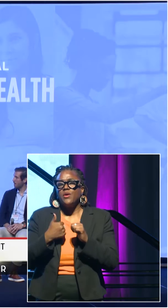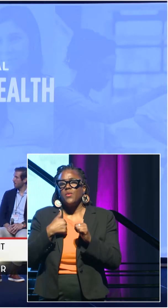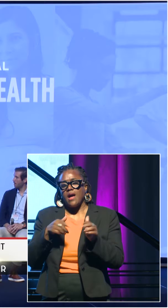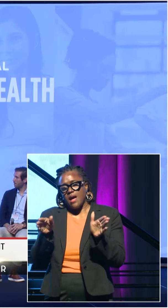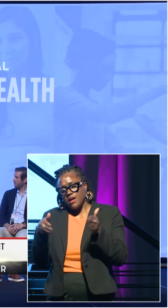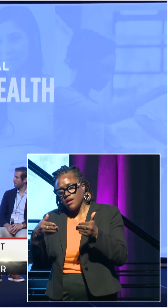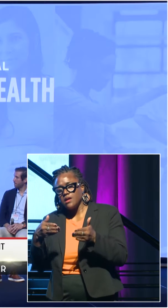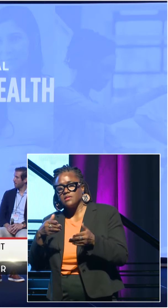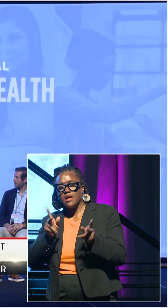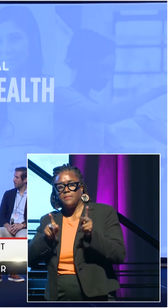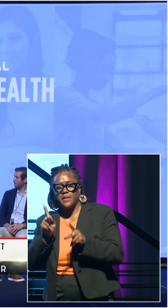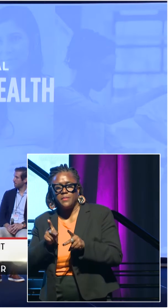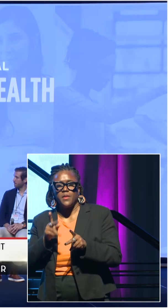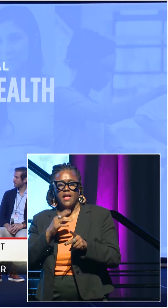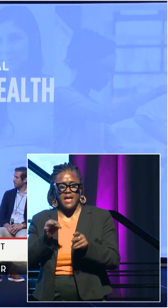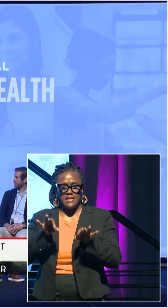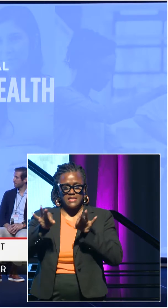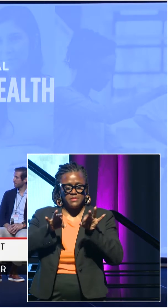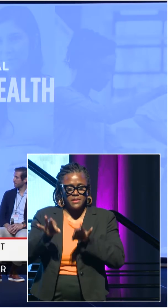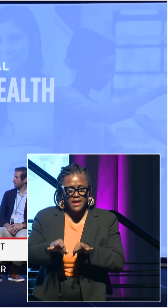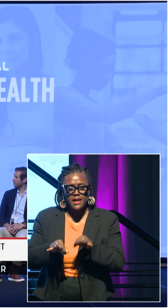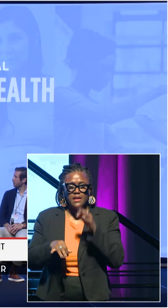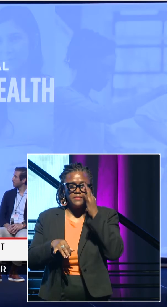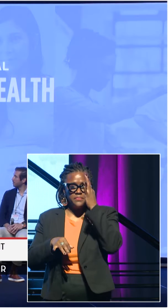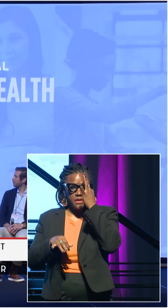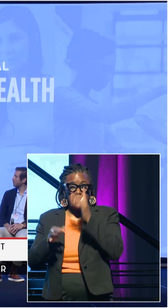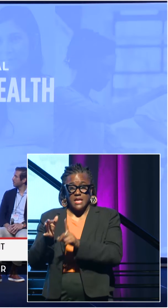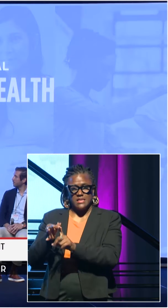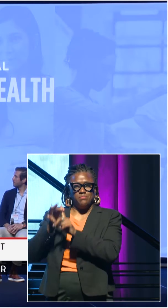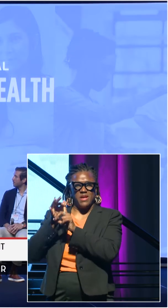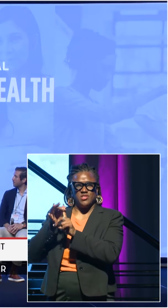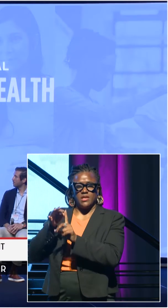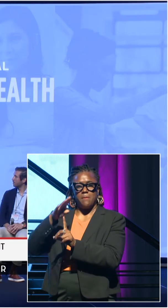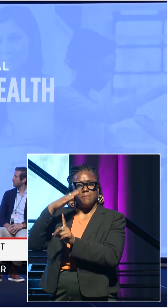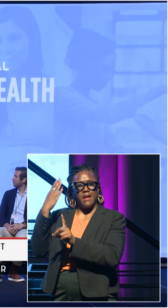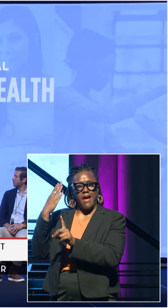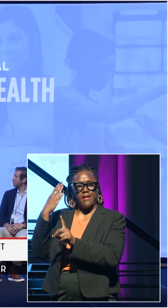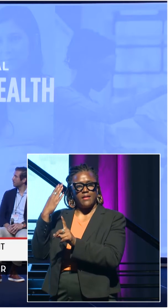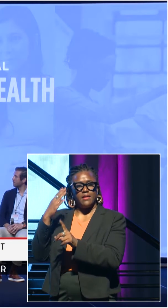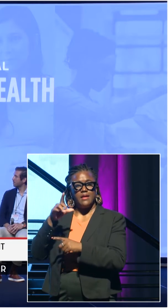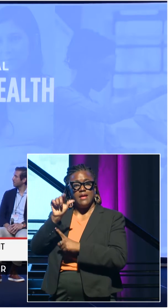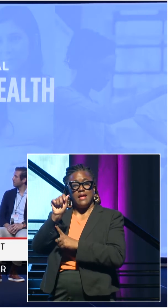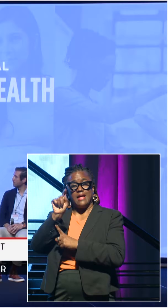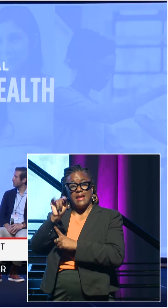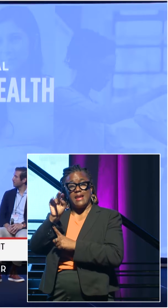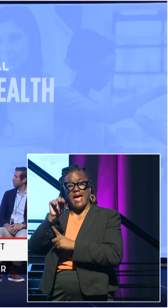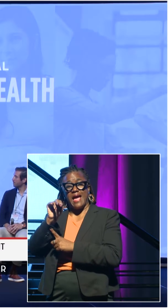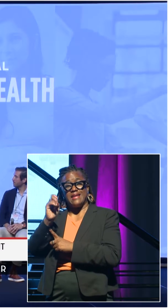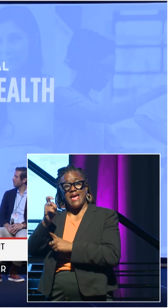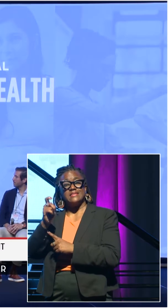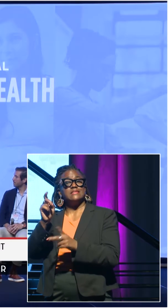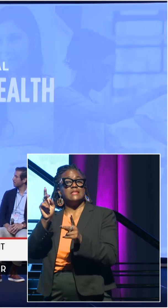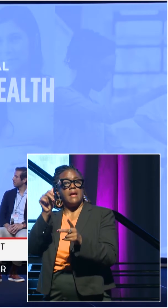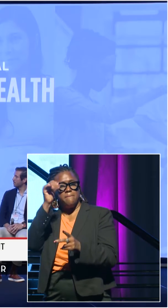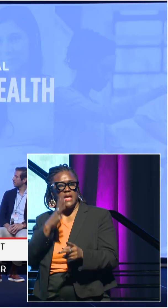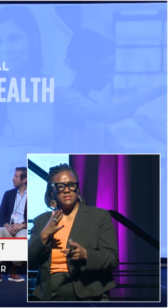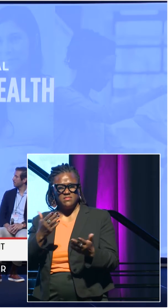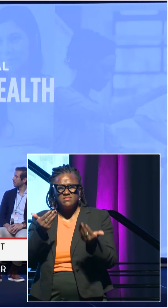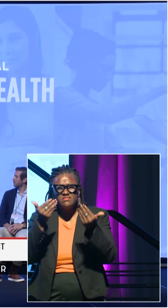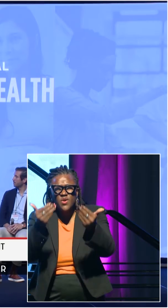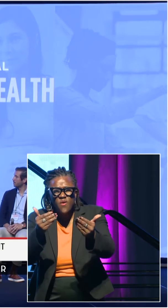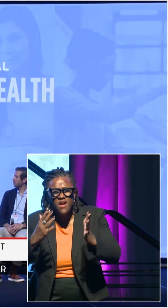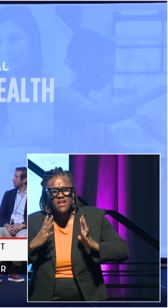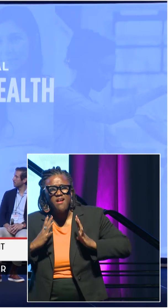target people and explain, especially to Black and Latinx men, that it's okay to take time off